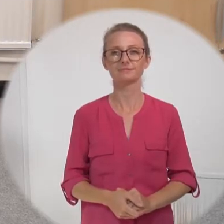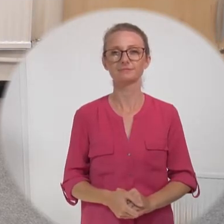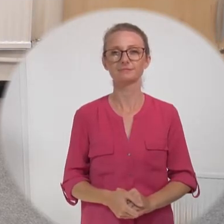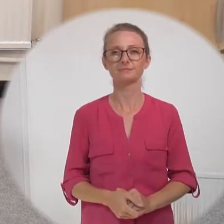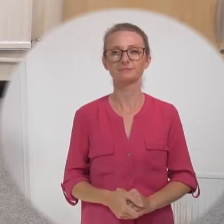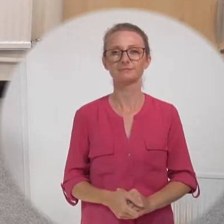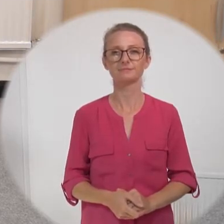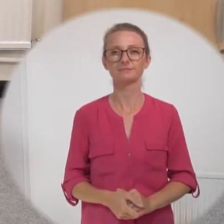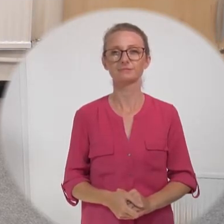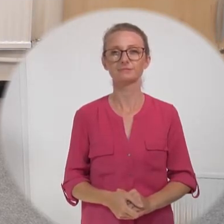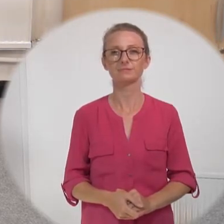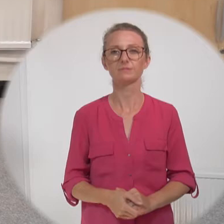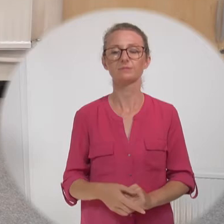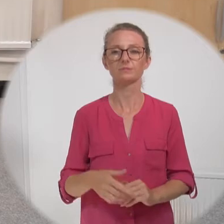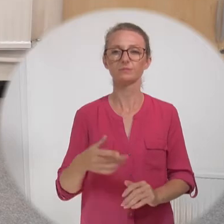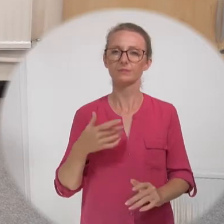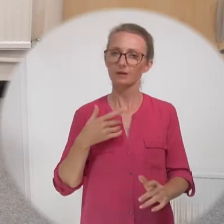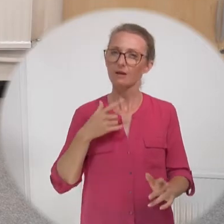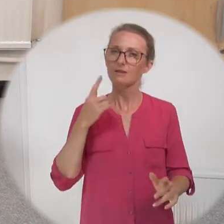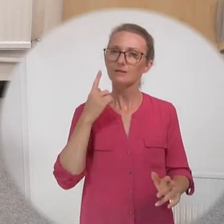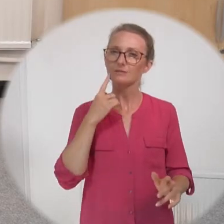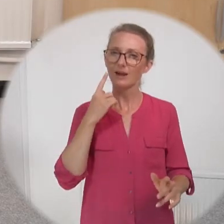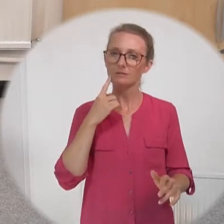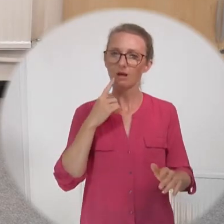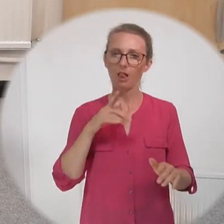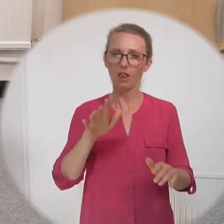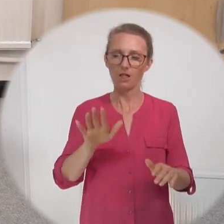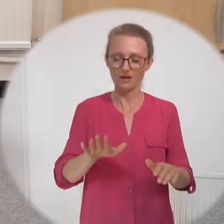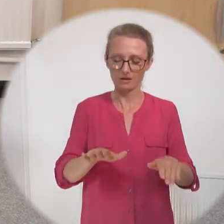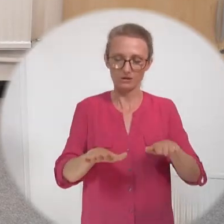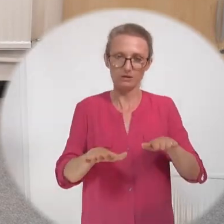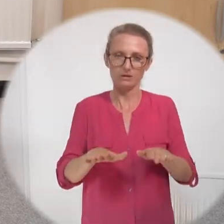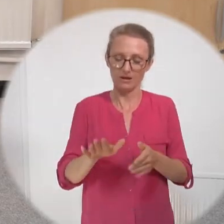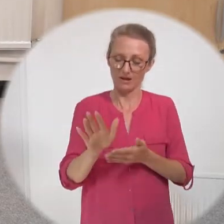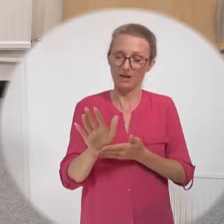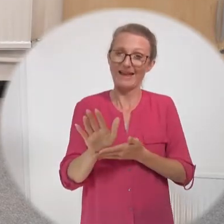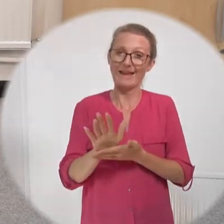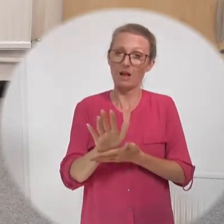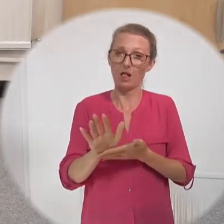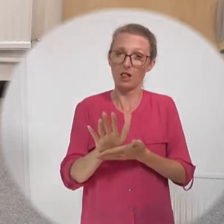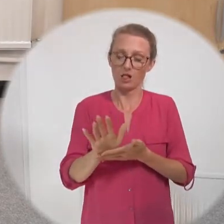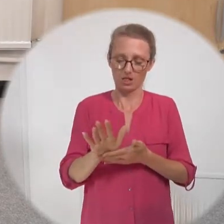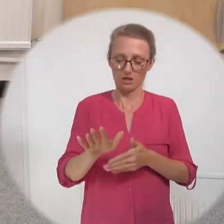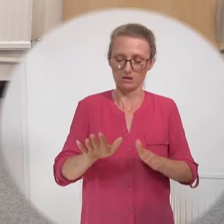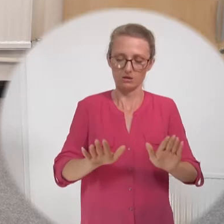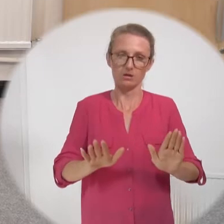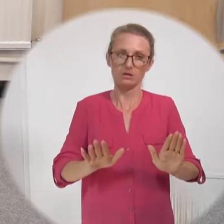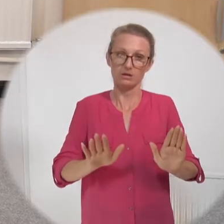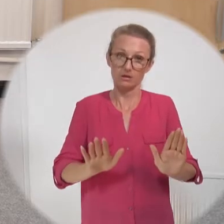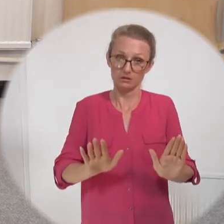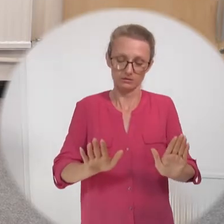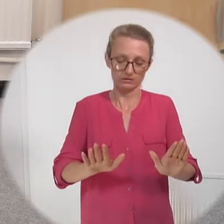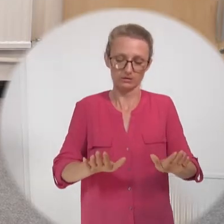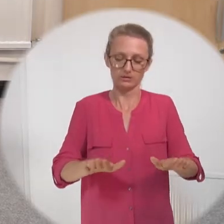And then very gently rock from the heel, this is now a foot, from the heel of the foot to where the ball of the foot